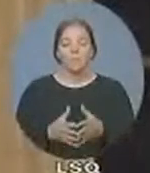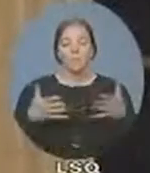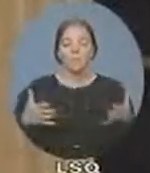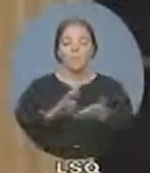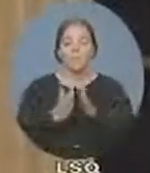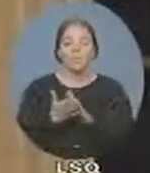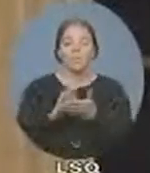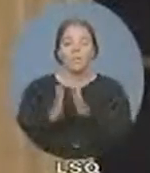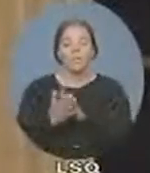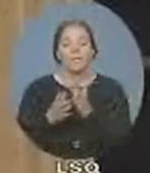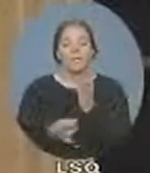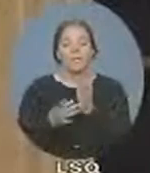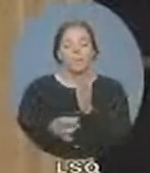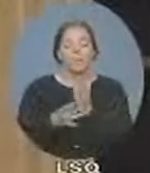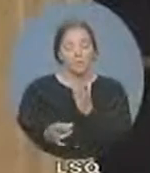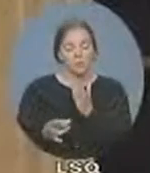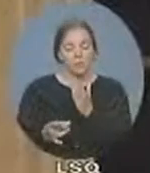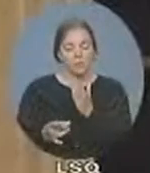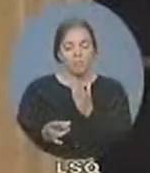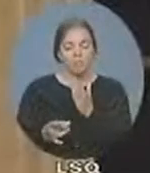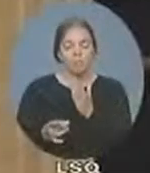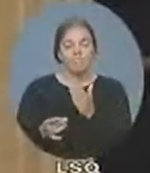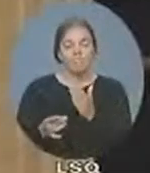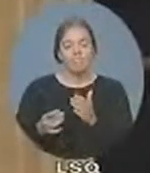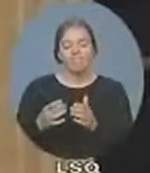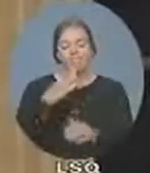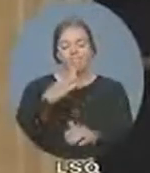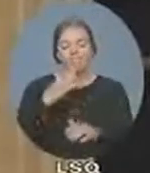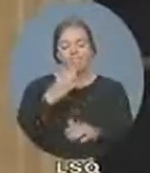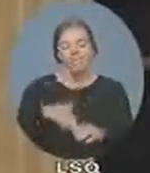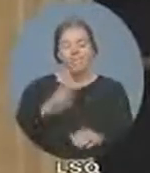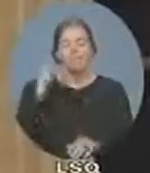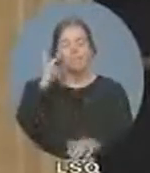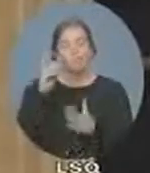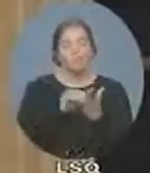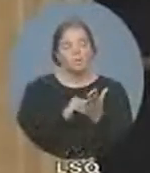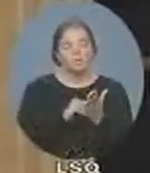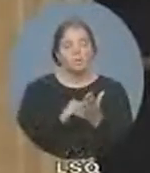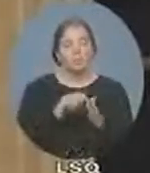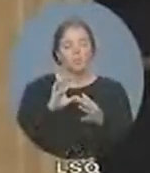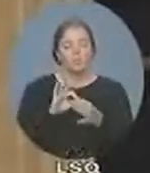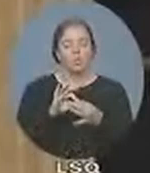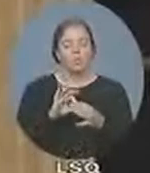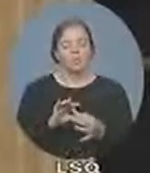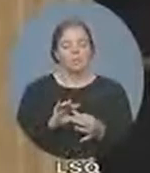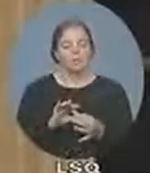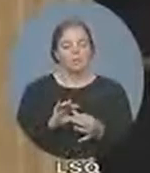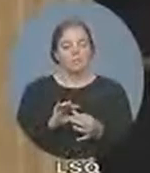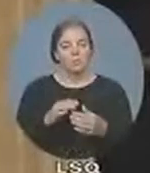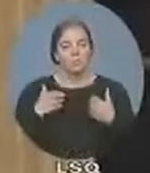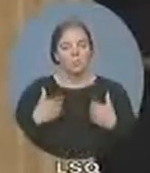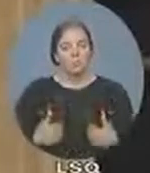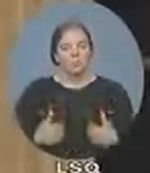Yep. Yesterday we learned that Chinese temporary foreign workers in the tar sands were paid 1/8 of what Canadians get for doing